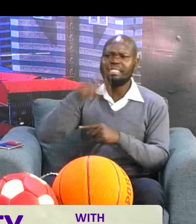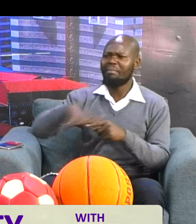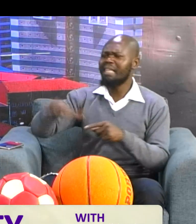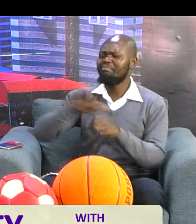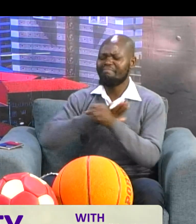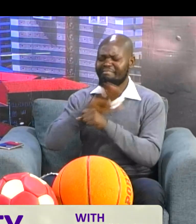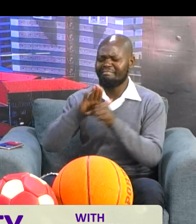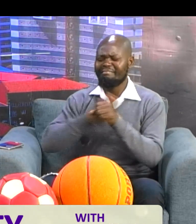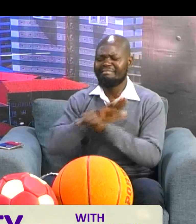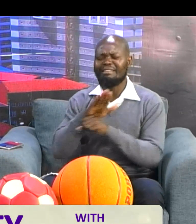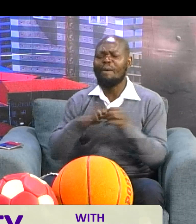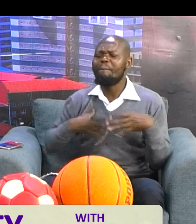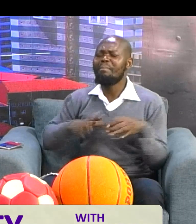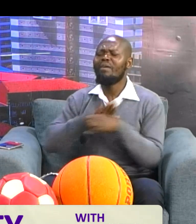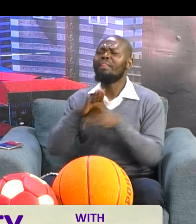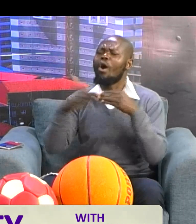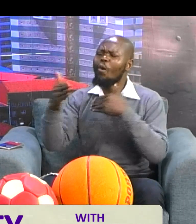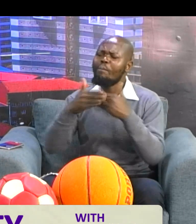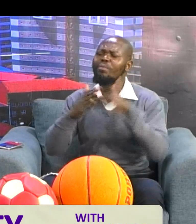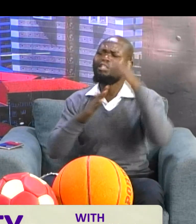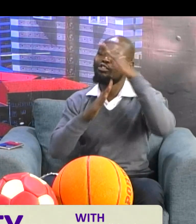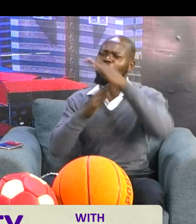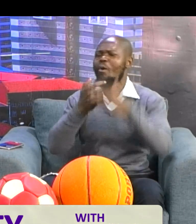because the very first time when they came,